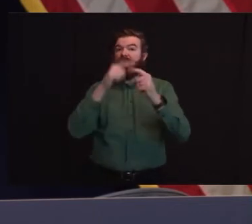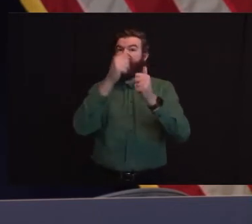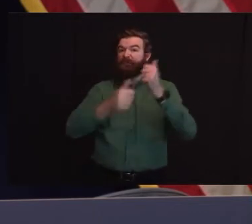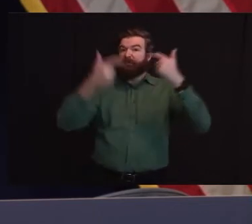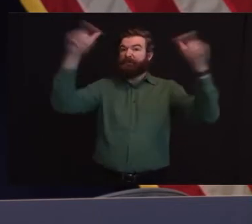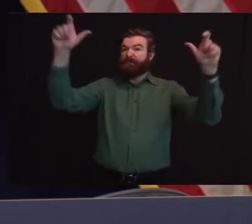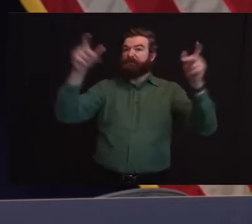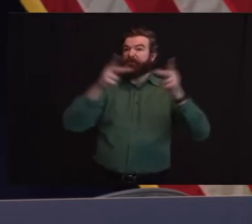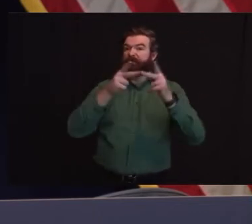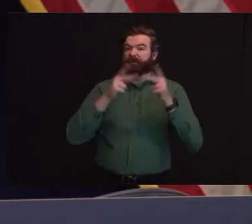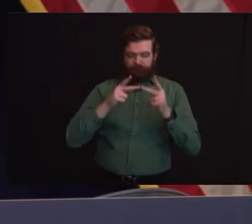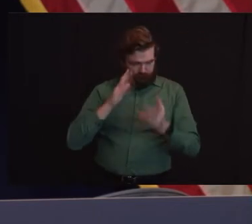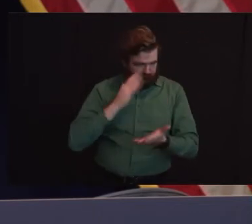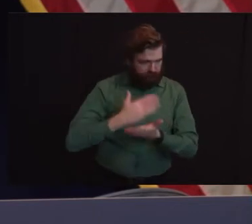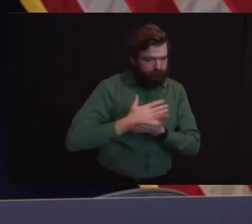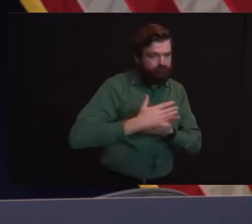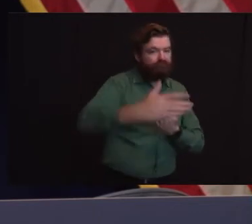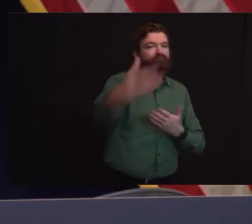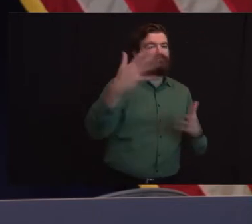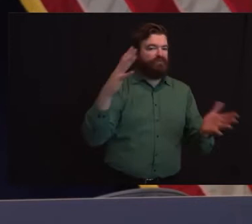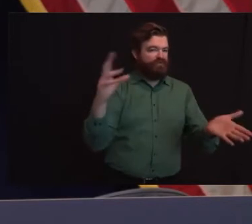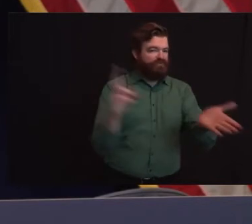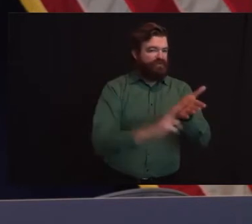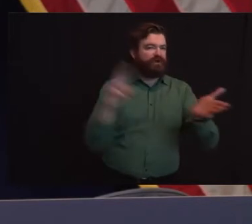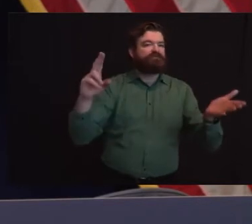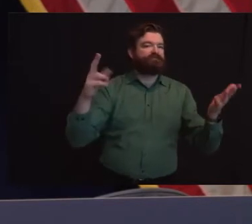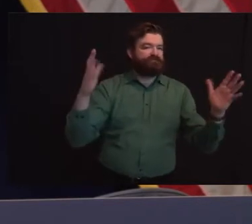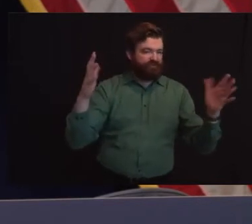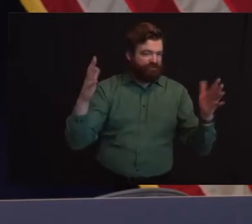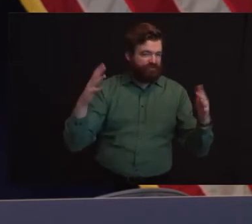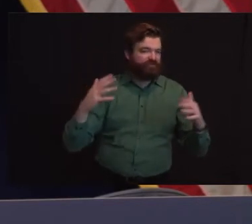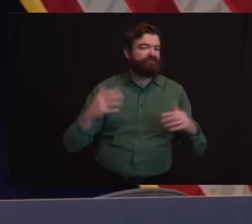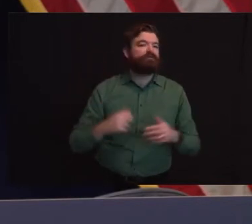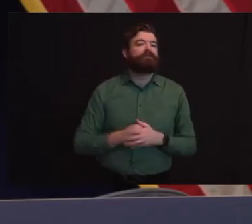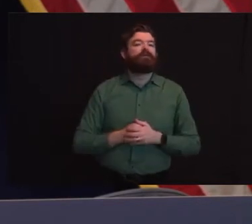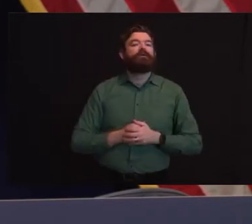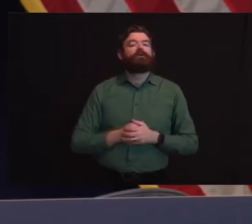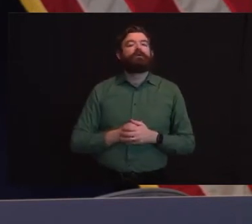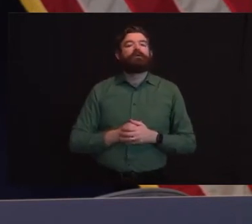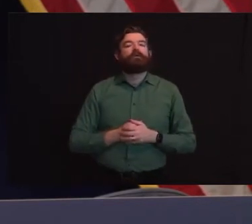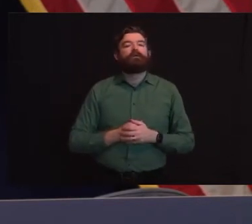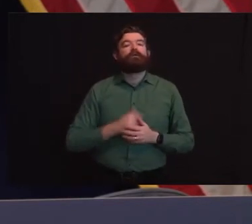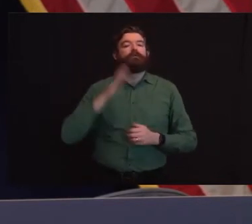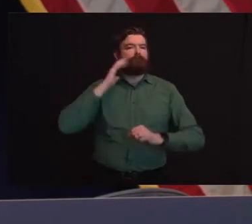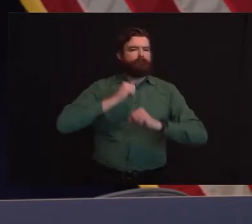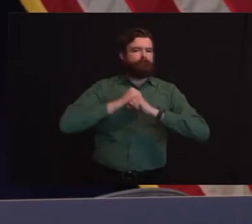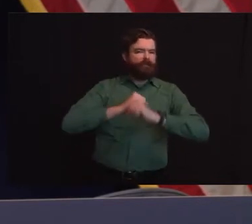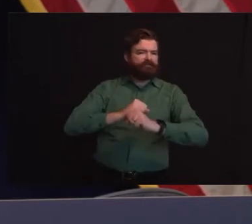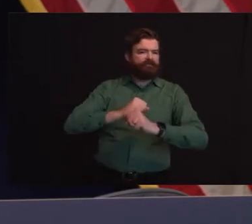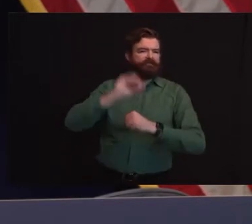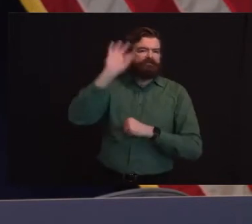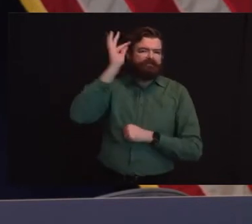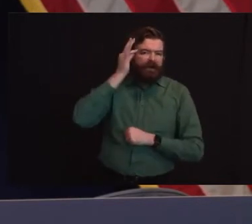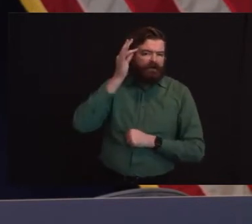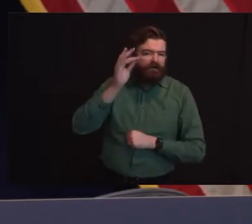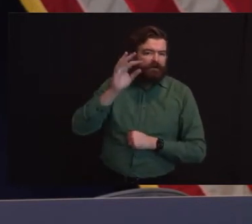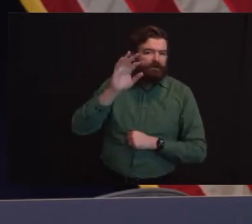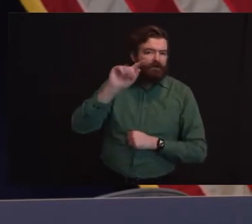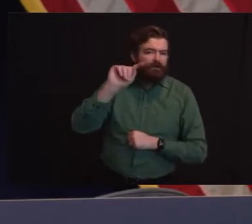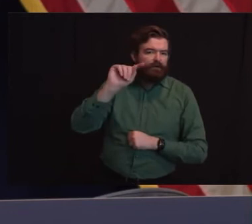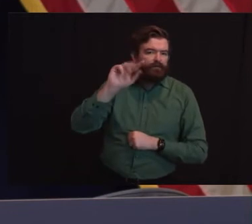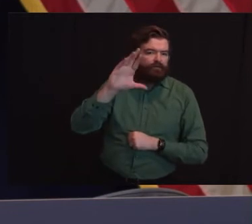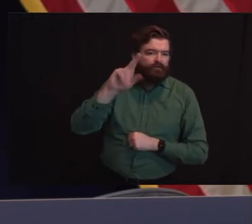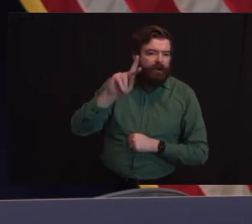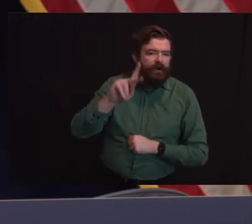make sure that the FedEx and UPS deliveries of the vaccines, whether they're coming in from Newark or Philly Airport, that we get them